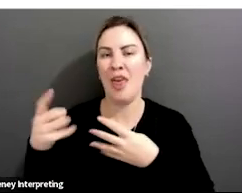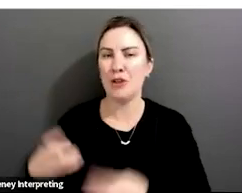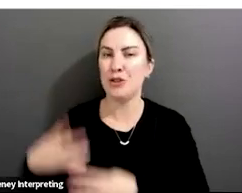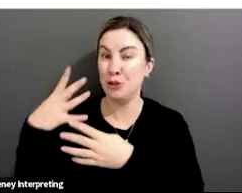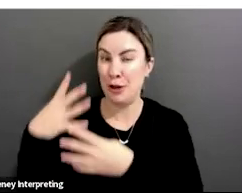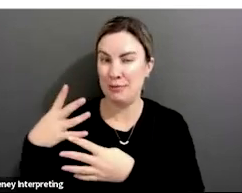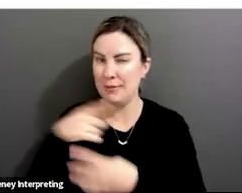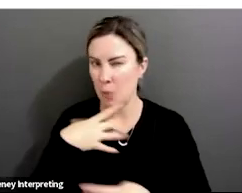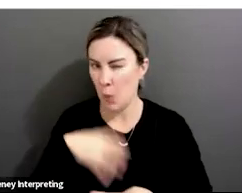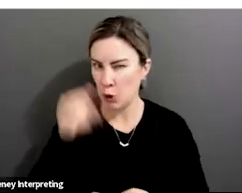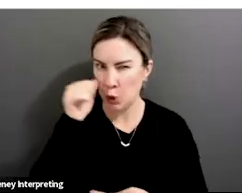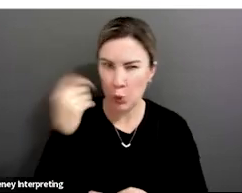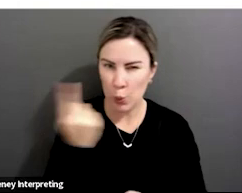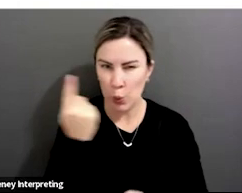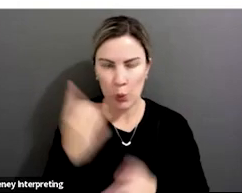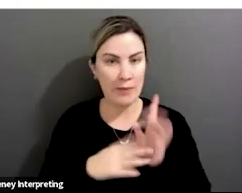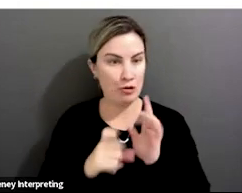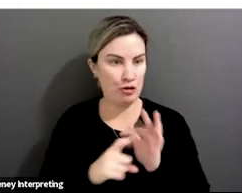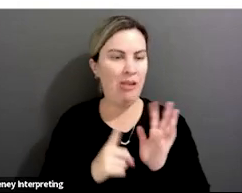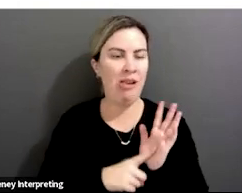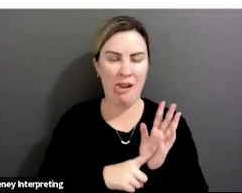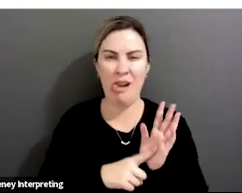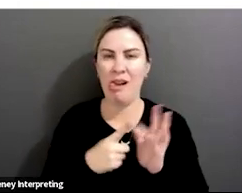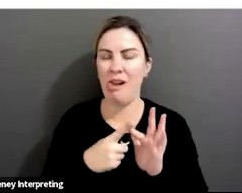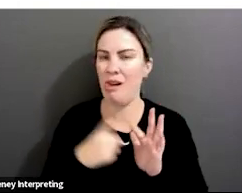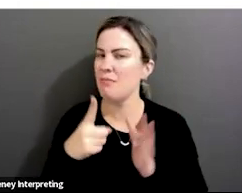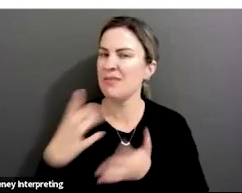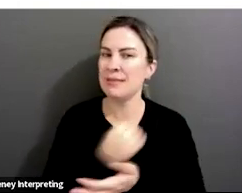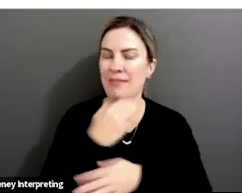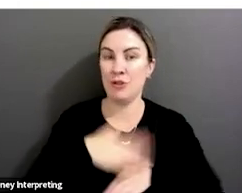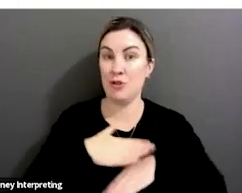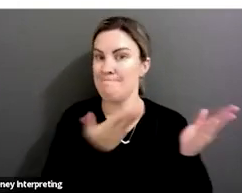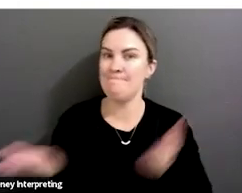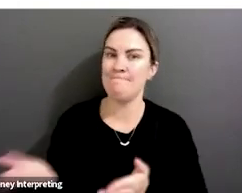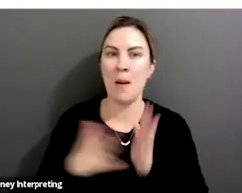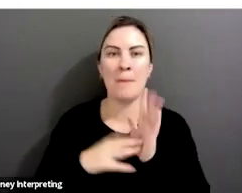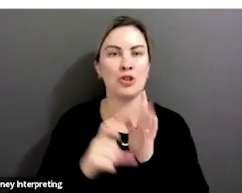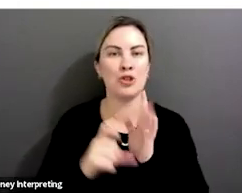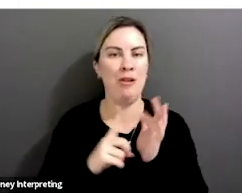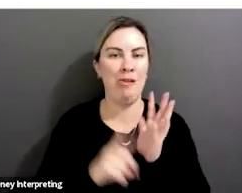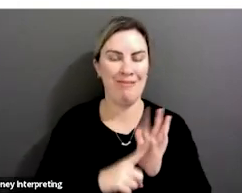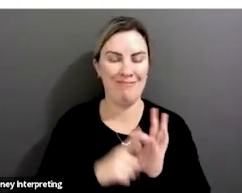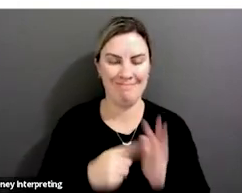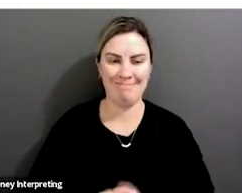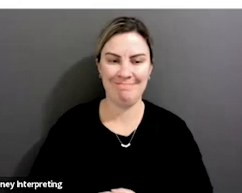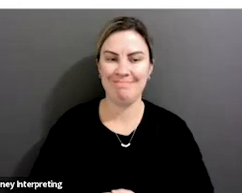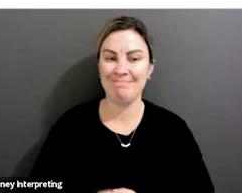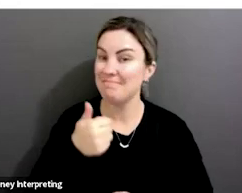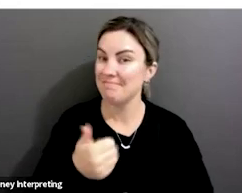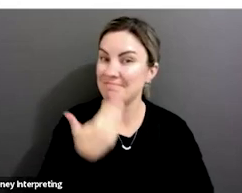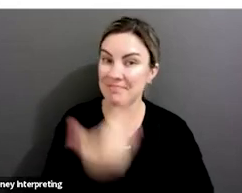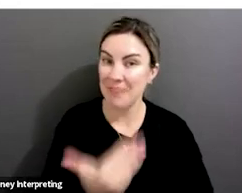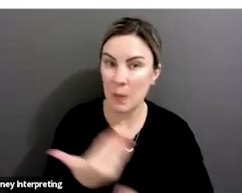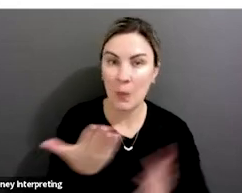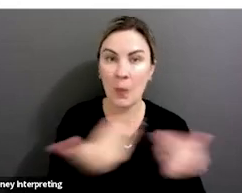straight to Michelle. So thanks, Michelle. Thanks so much, Margaret, and welcome everyone,